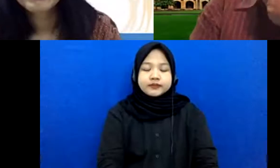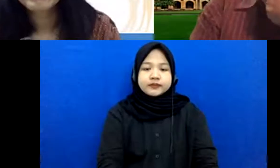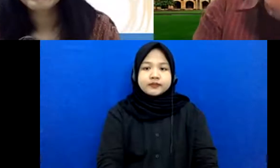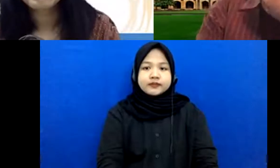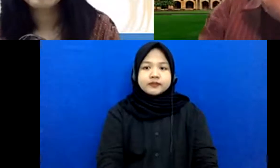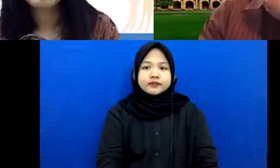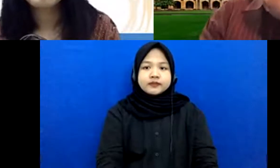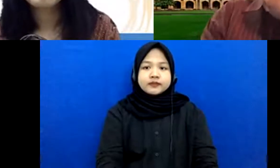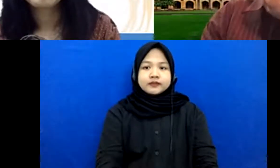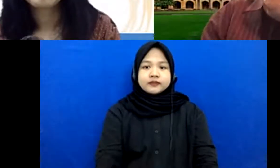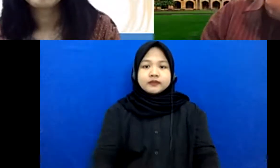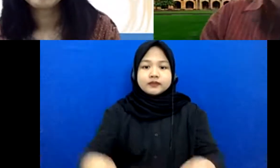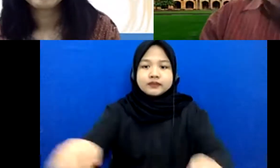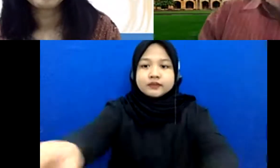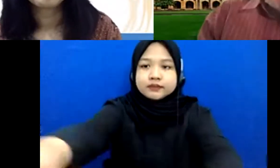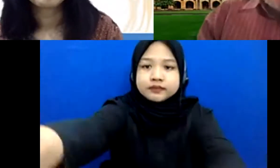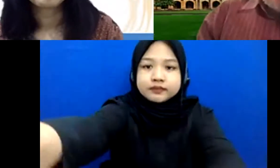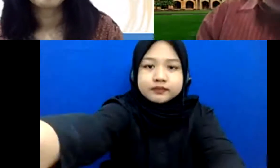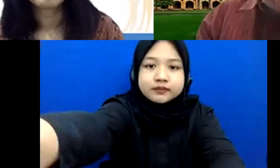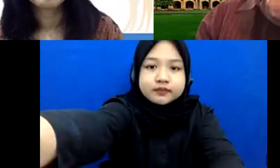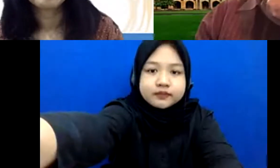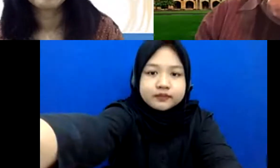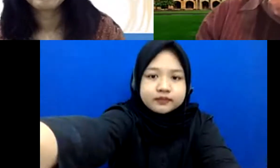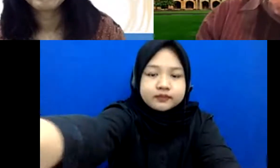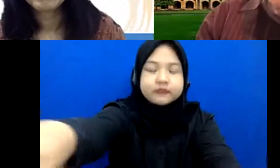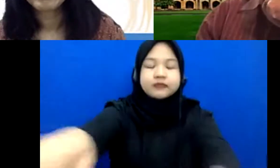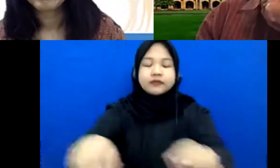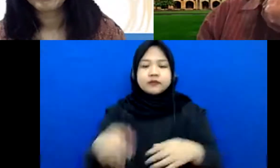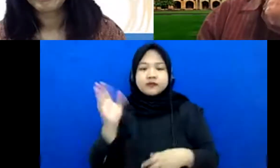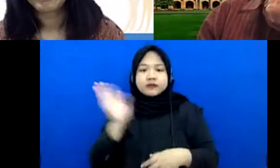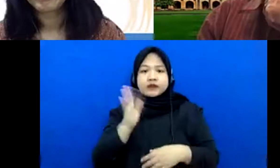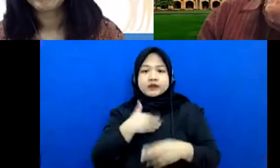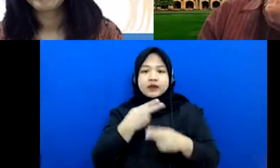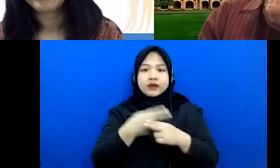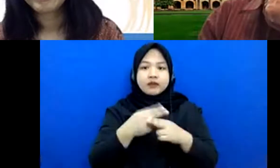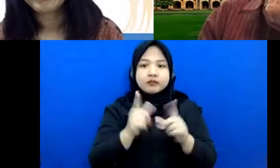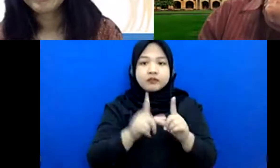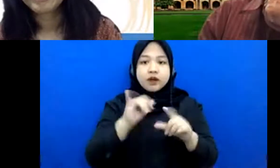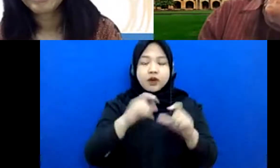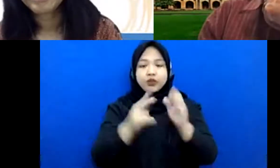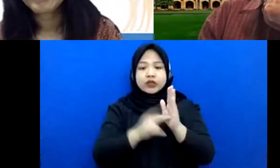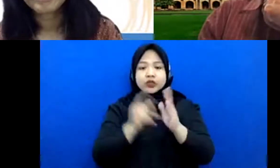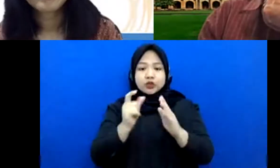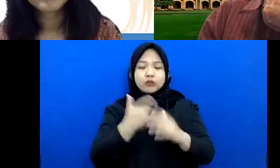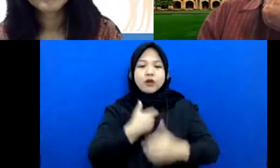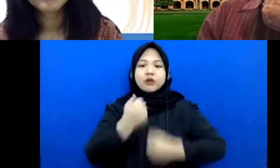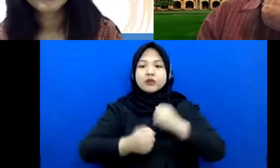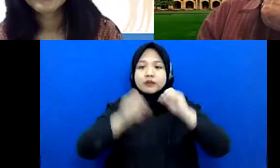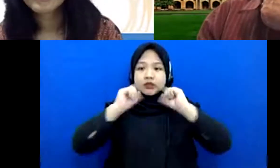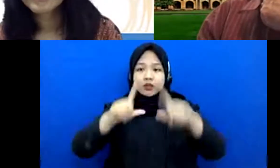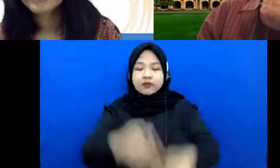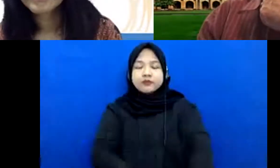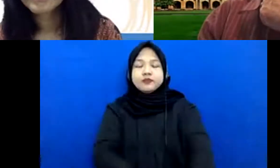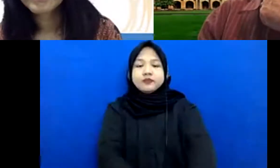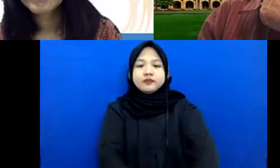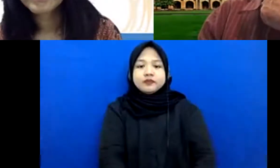Hi, Professor Evans. My name is Vishnu. I would like to try to answer your question. So we were